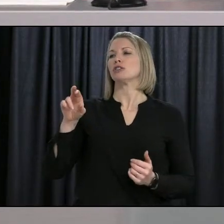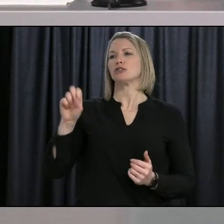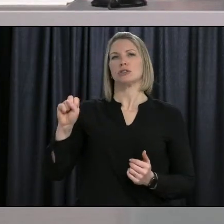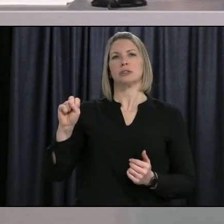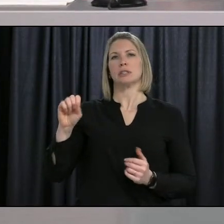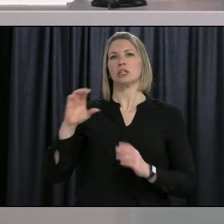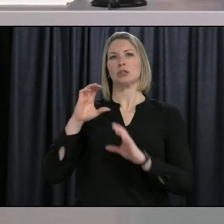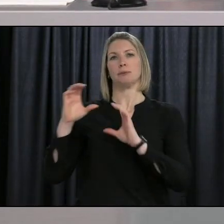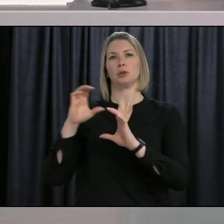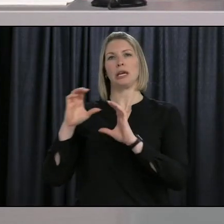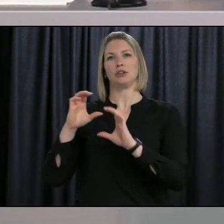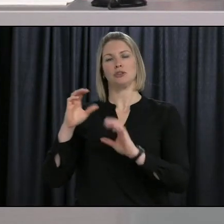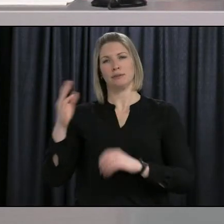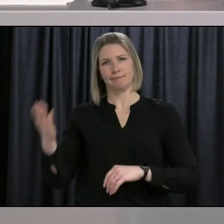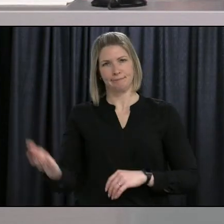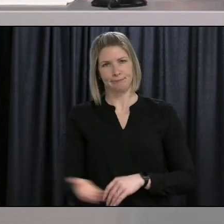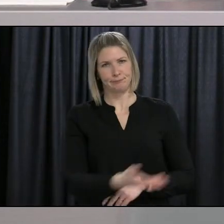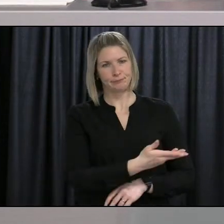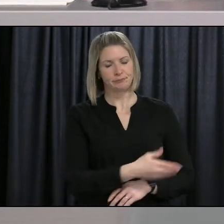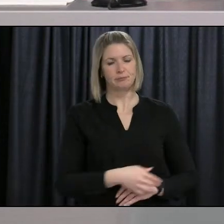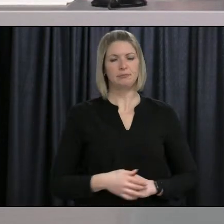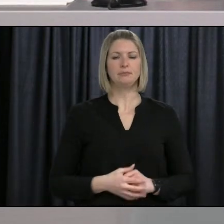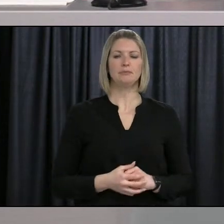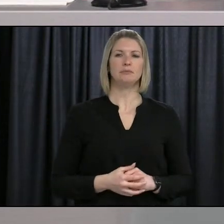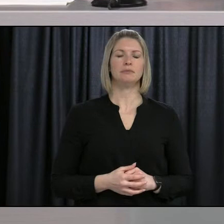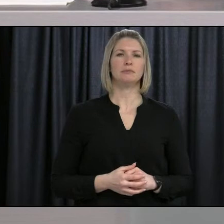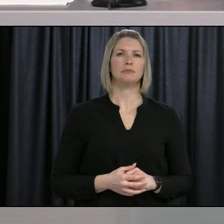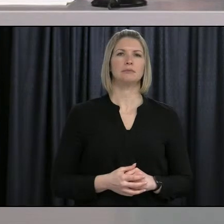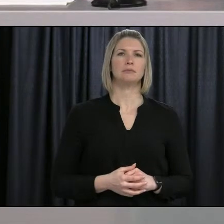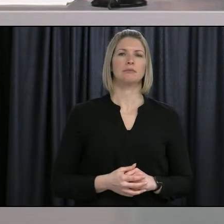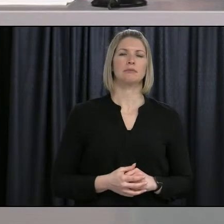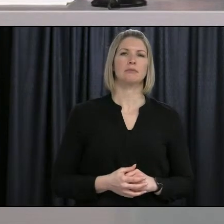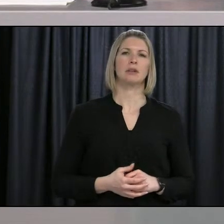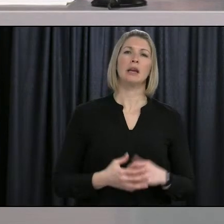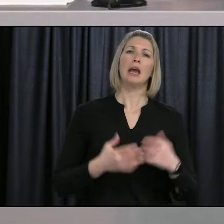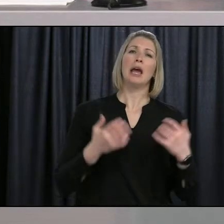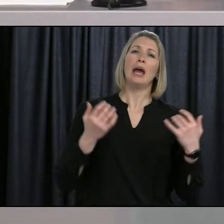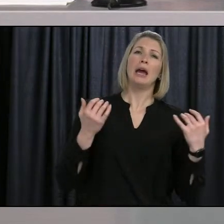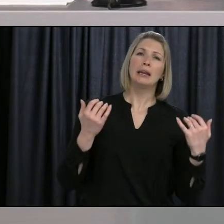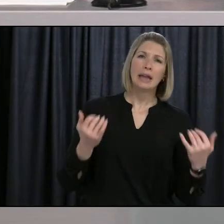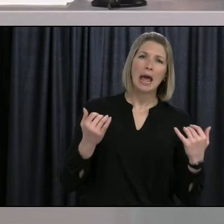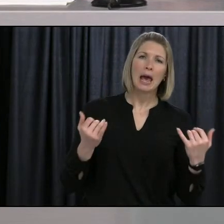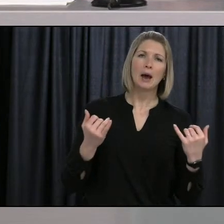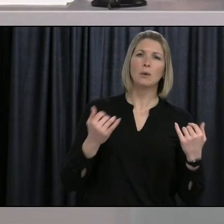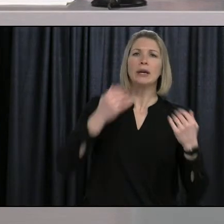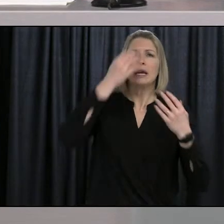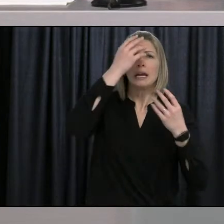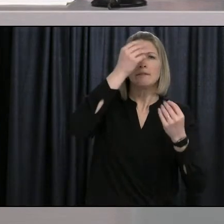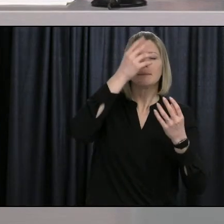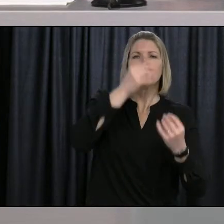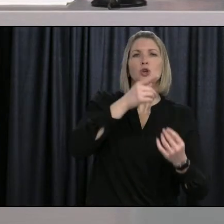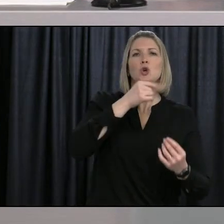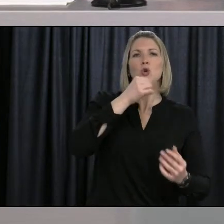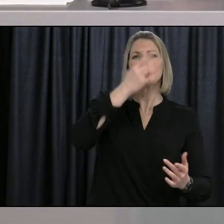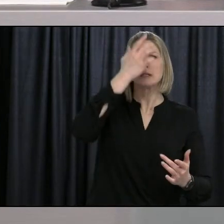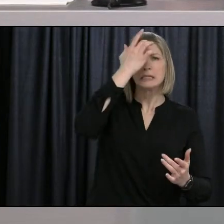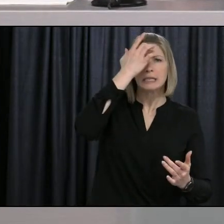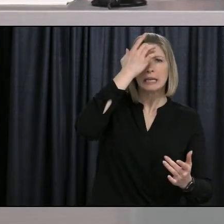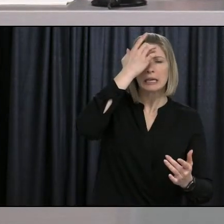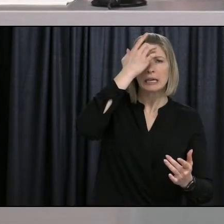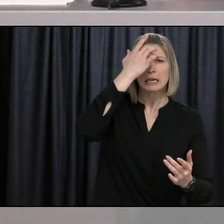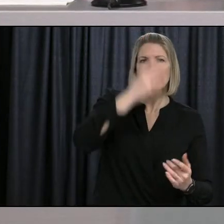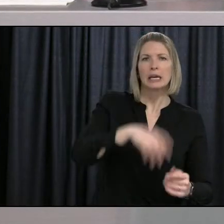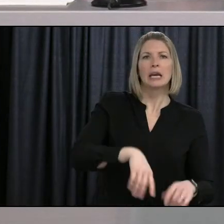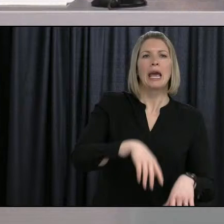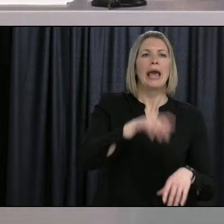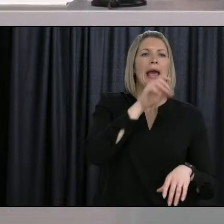you. We're breaking down our caseload by age, sex, which location they're in, and I can, in my head,